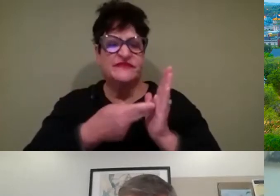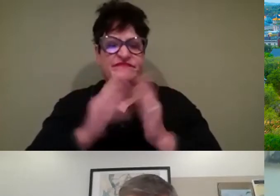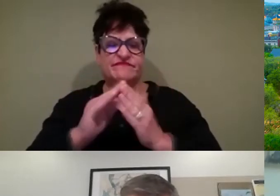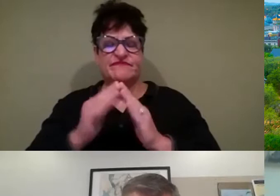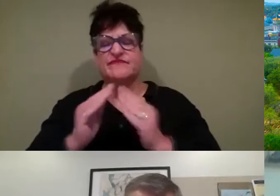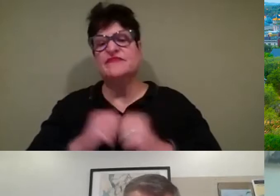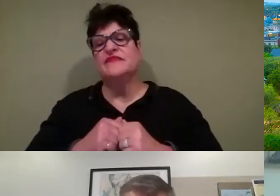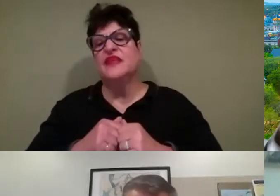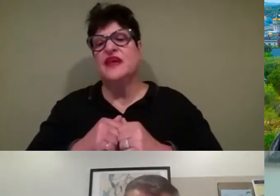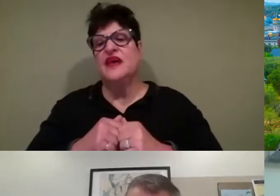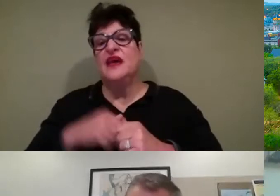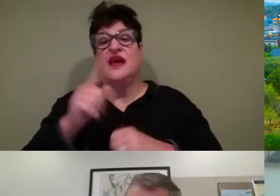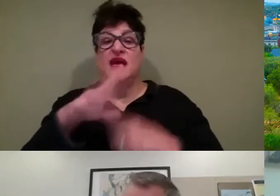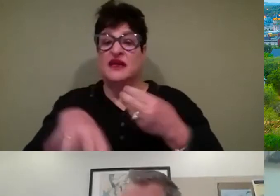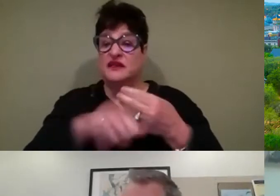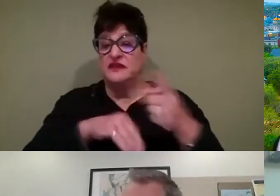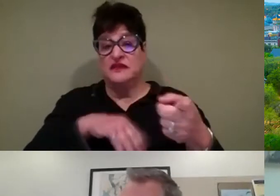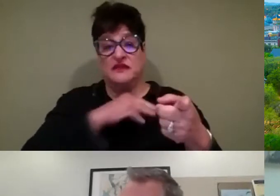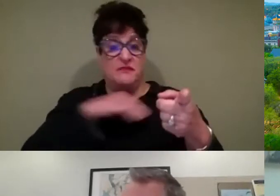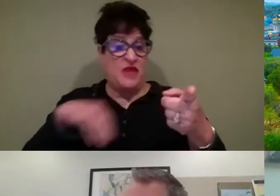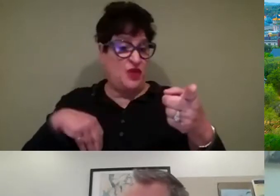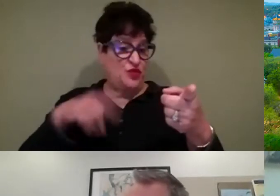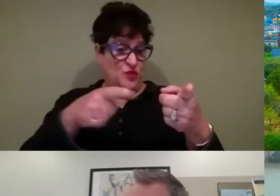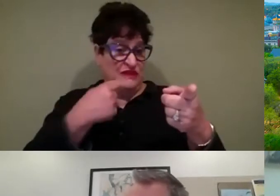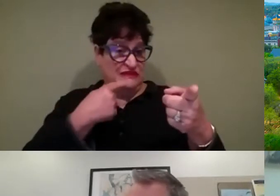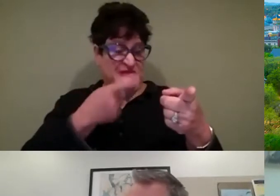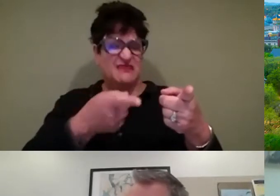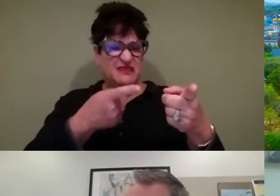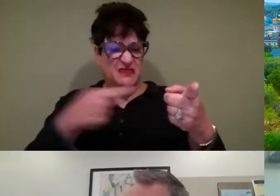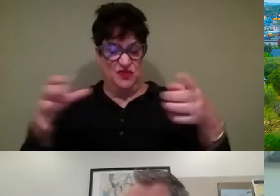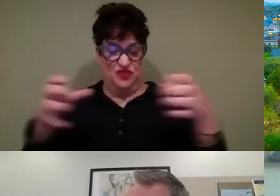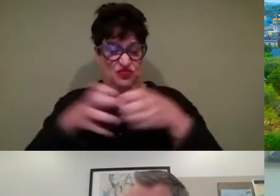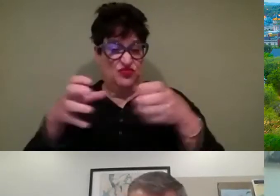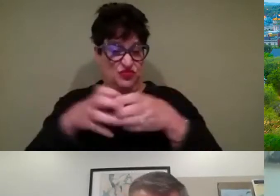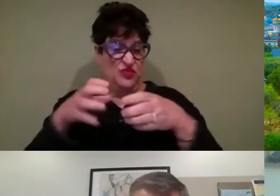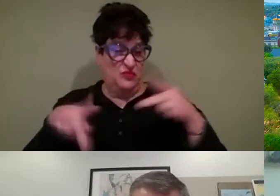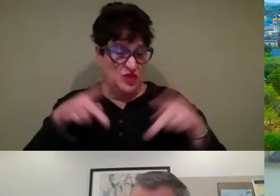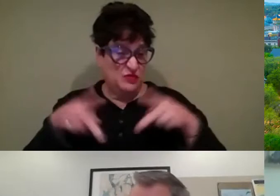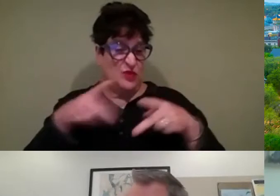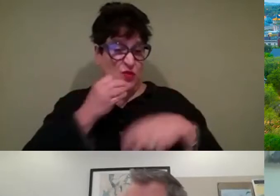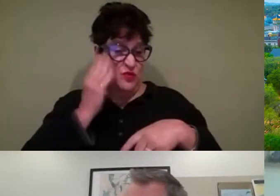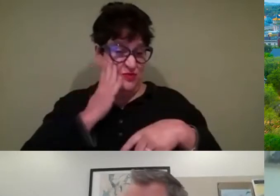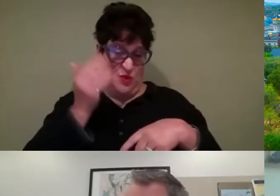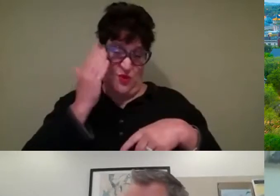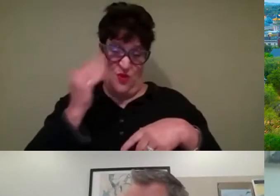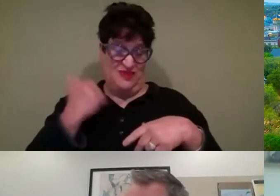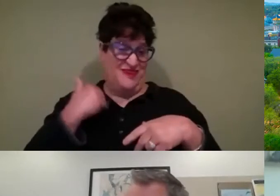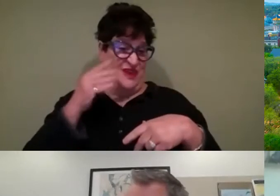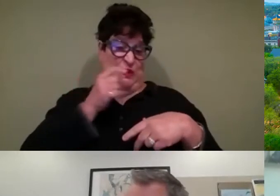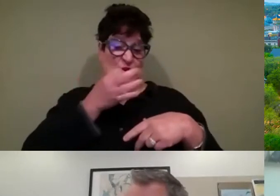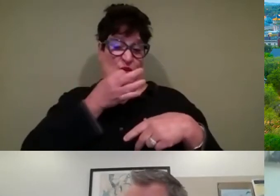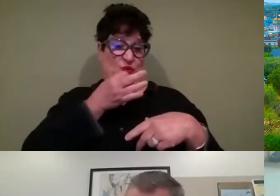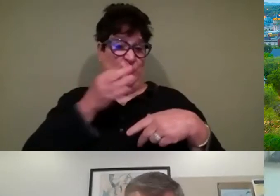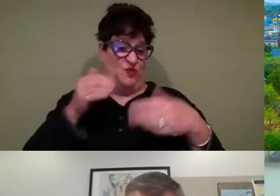In addition to the mayor's comment in talking about gatherings, as you know, we are approaching, we are in the midst of fall